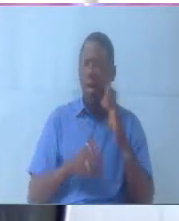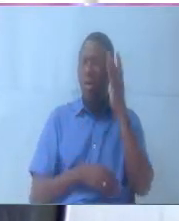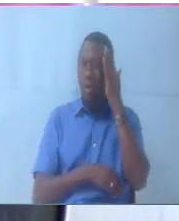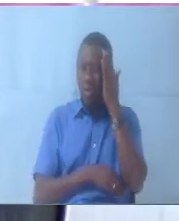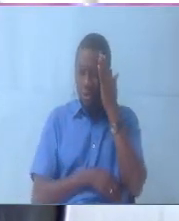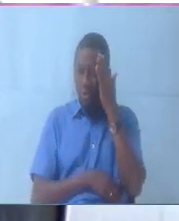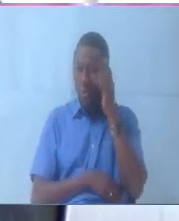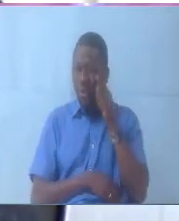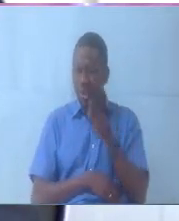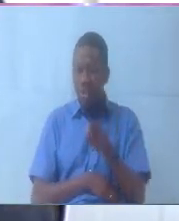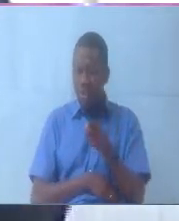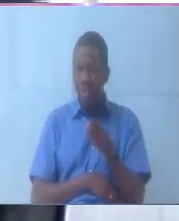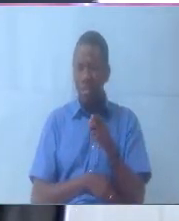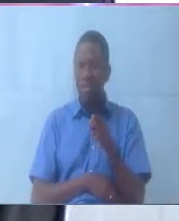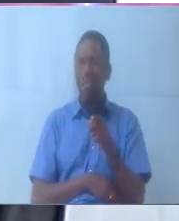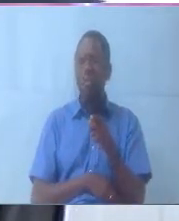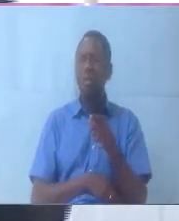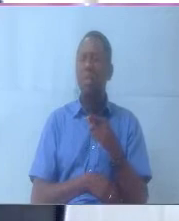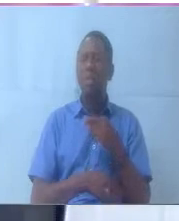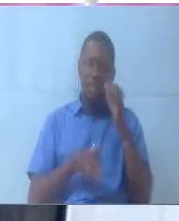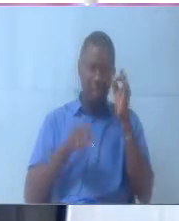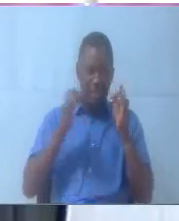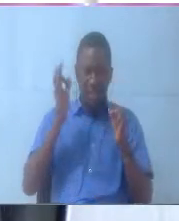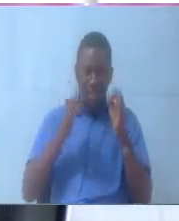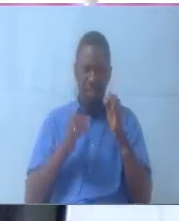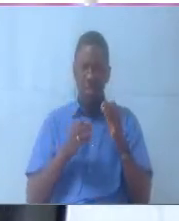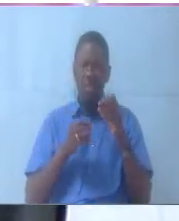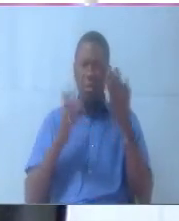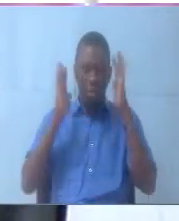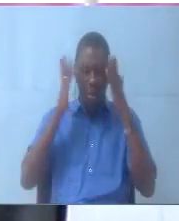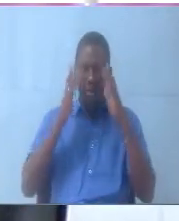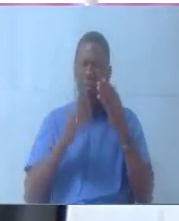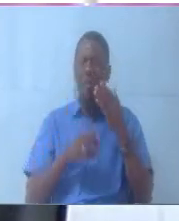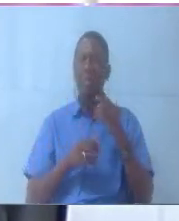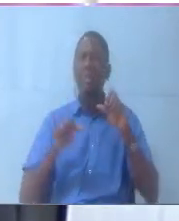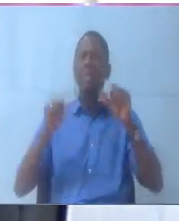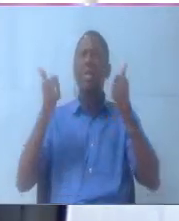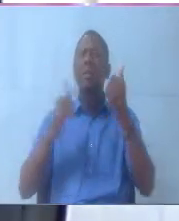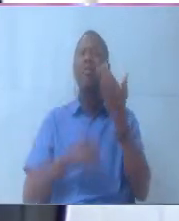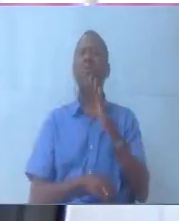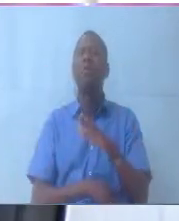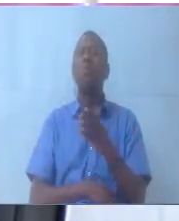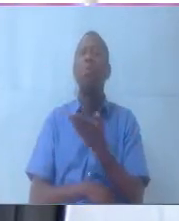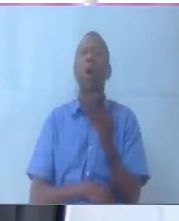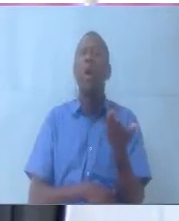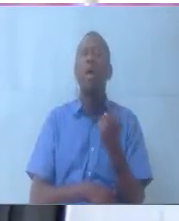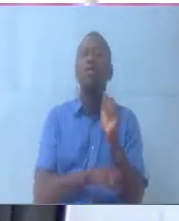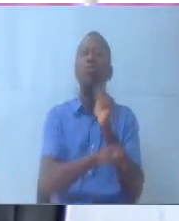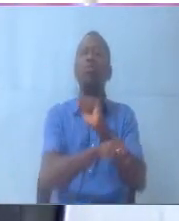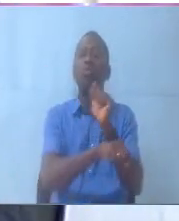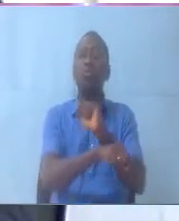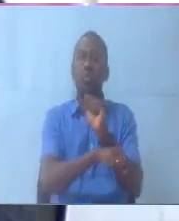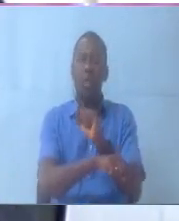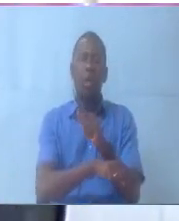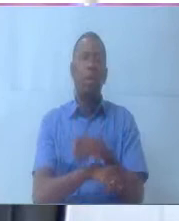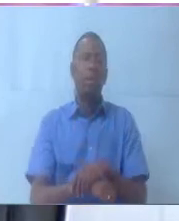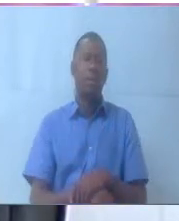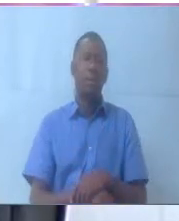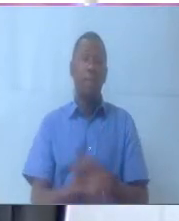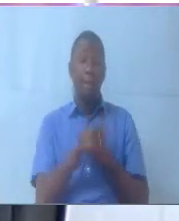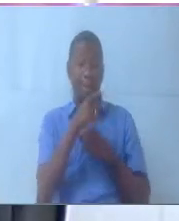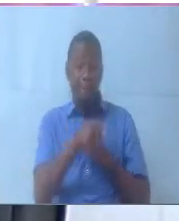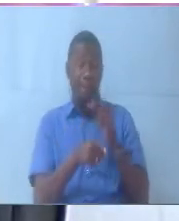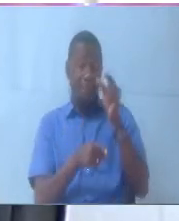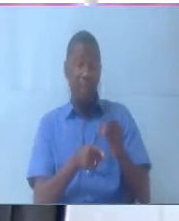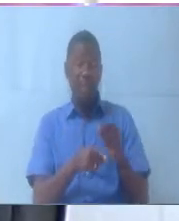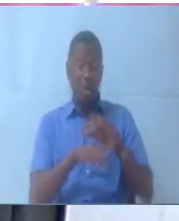this case, in fact, is from Sukuta. ndataje ko nyin kito fango abotanan sukutale The subject matter is from Sukuta. ko